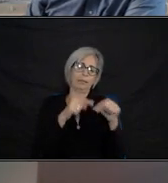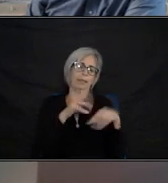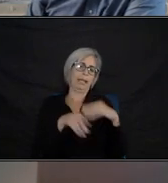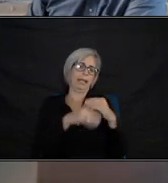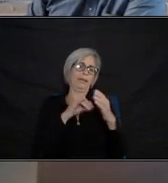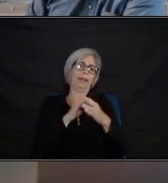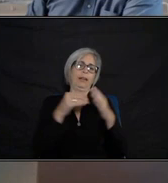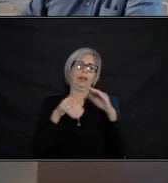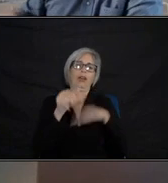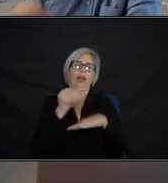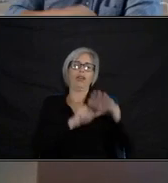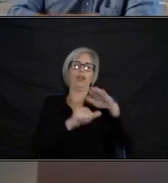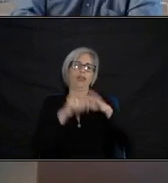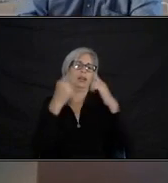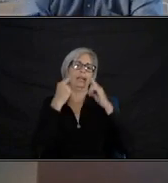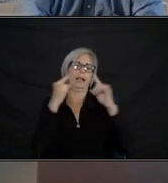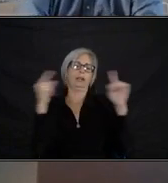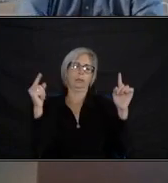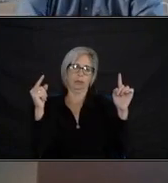under announcements. And then